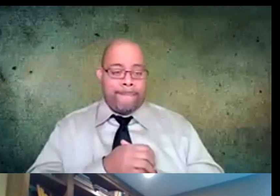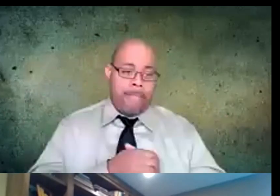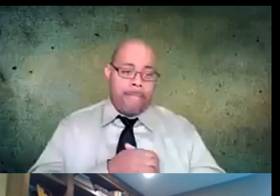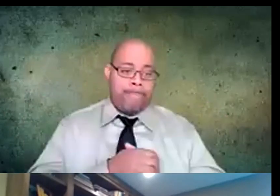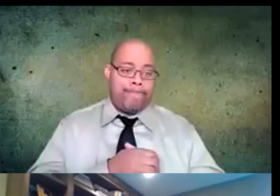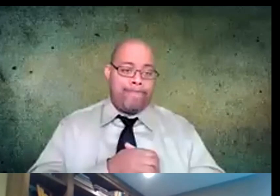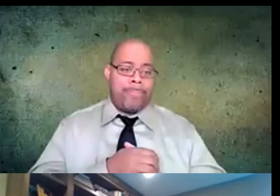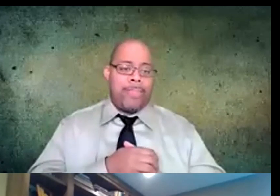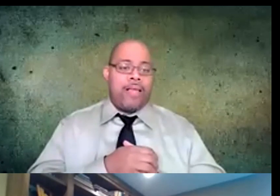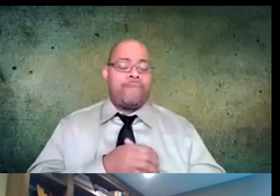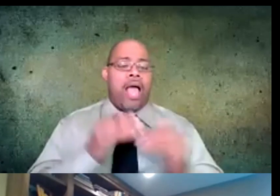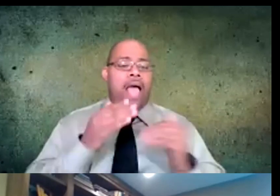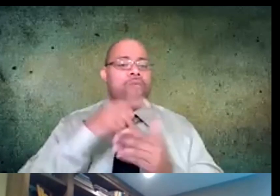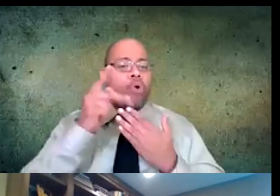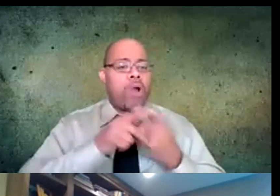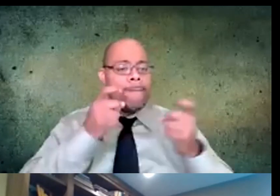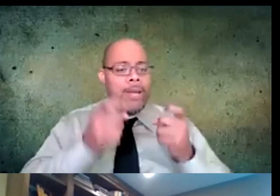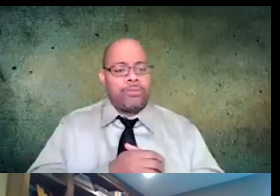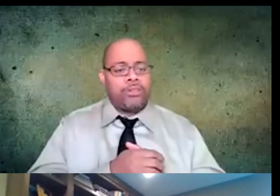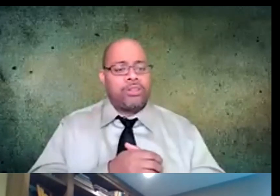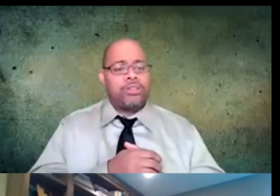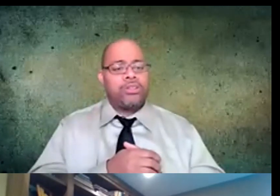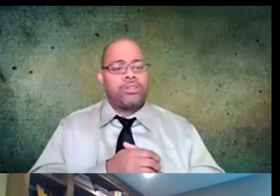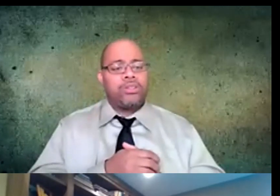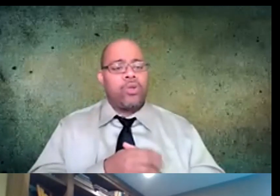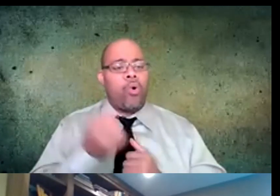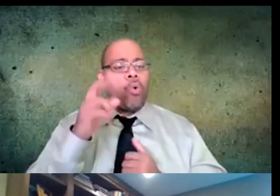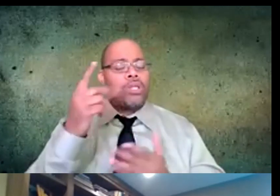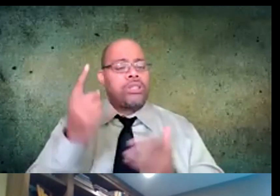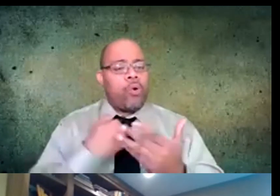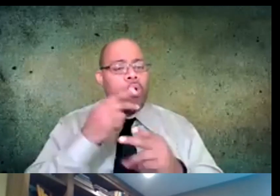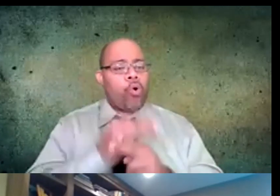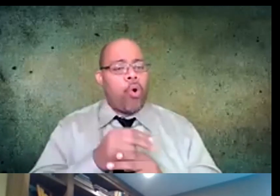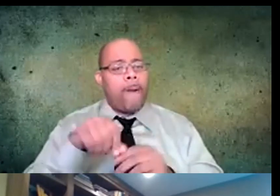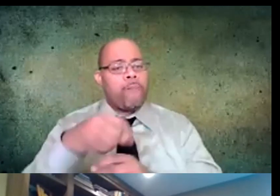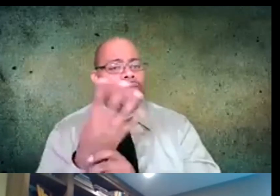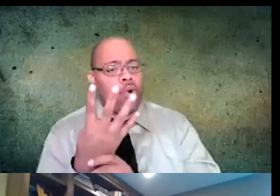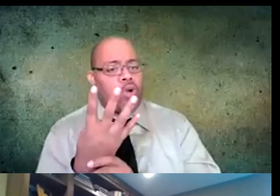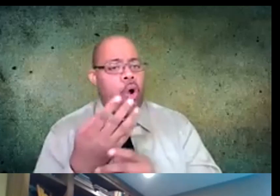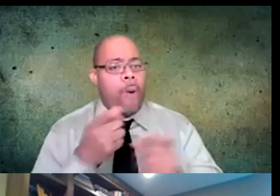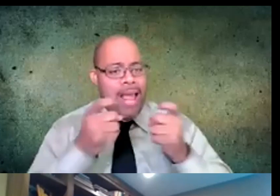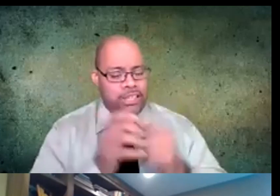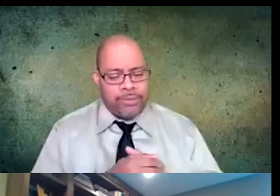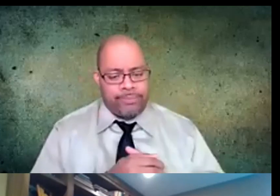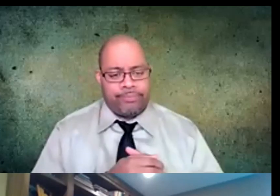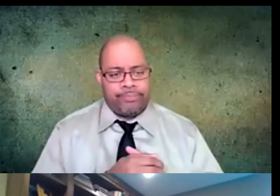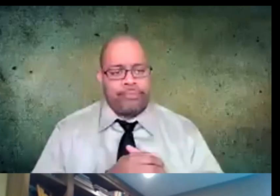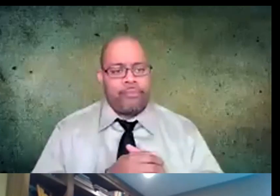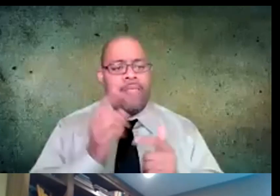program management, or what sometimes we call it portfolio management,